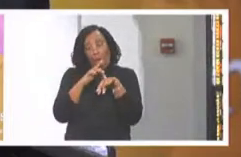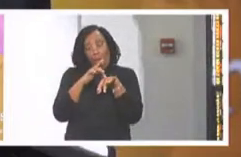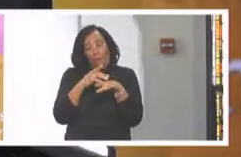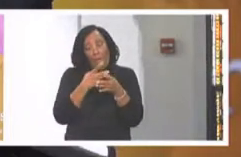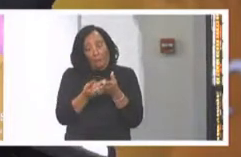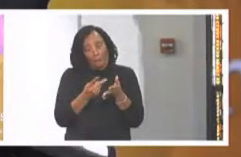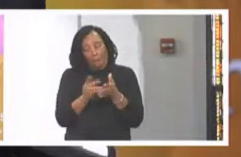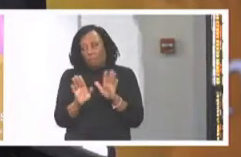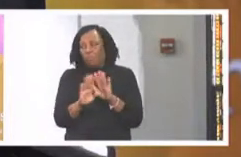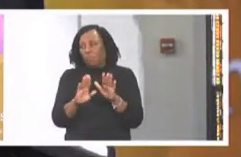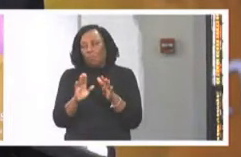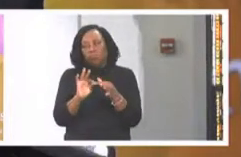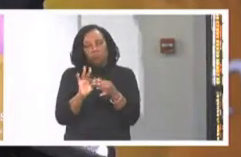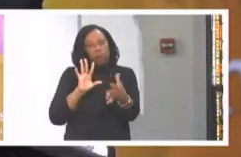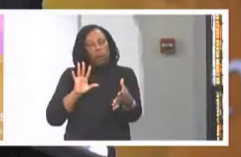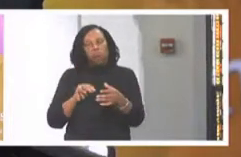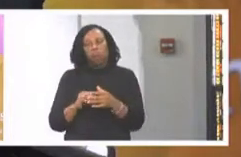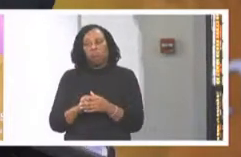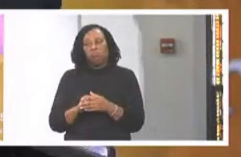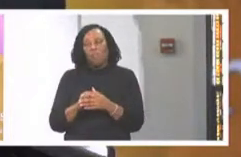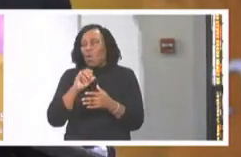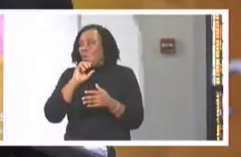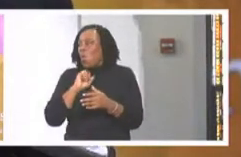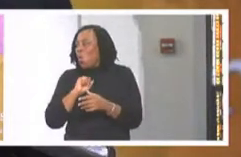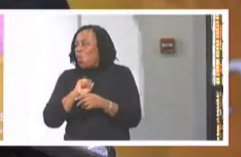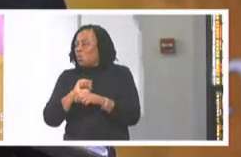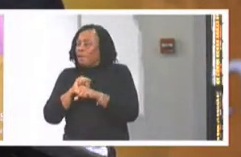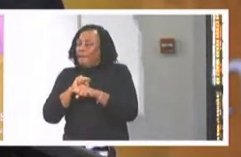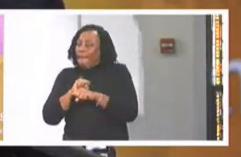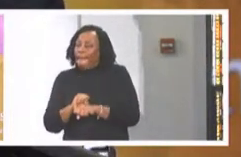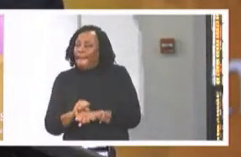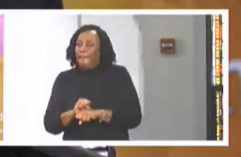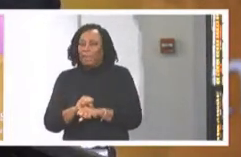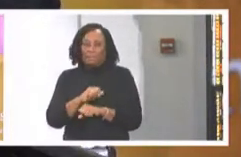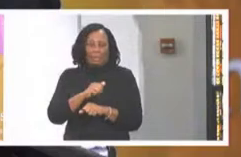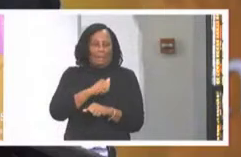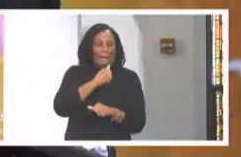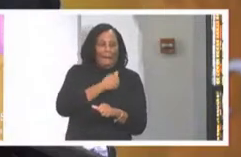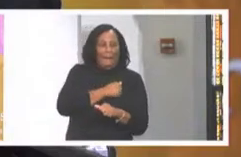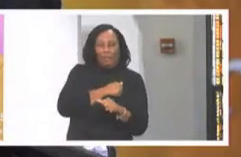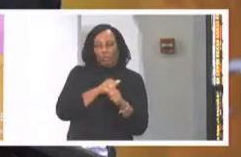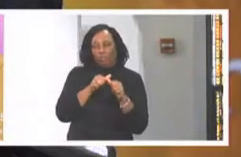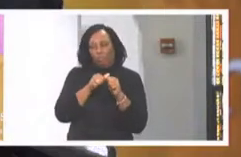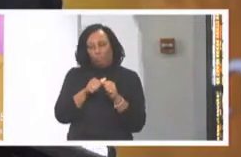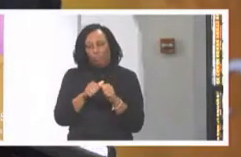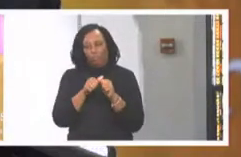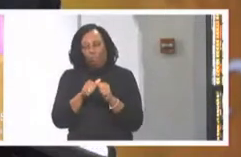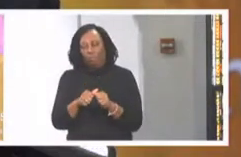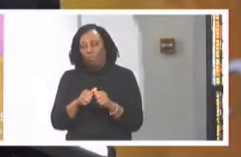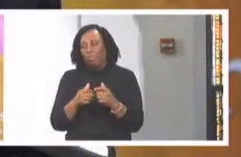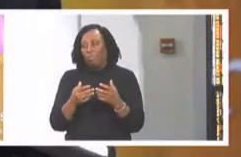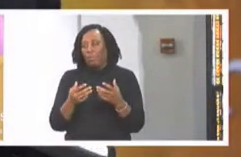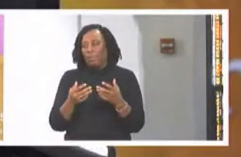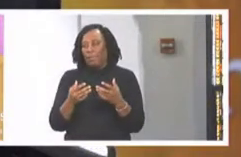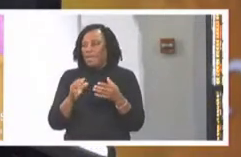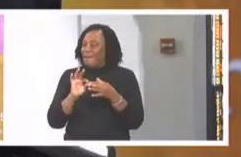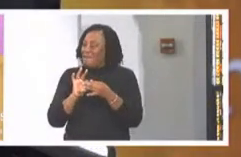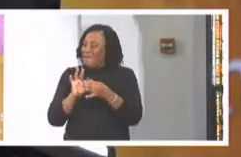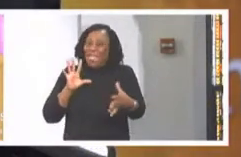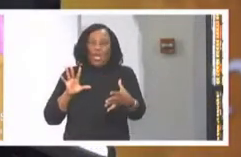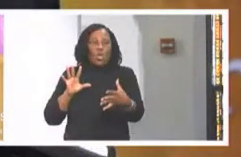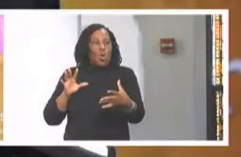All of the old habits and the attitudes that didn't serve us well at all, but we still clung on to, let them